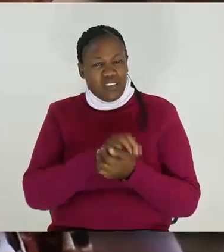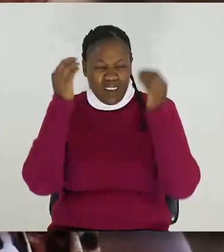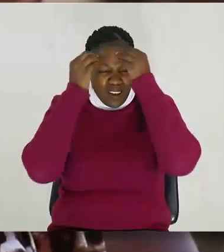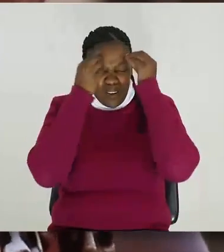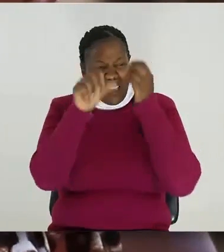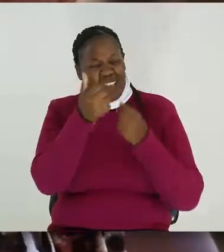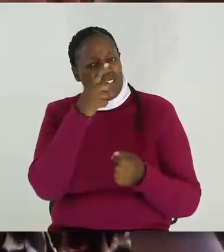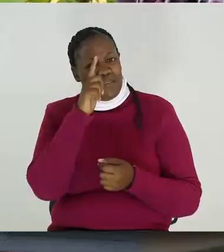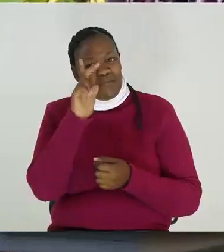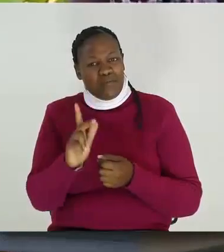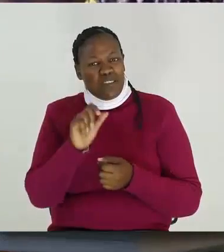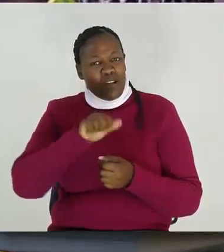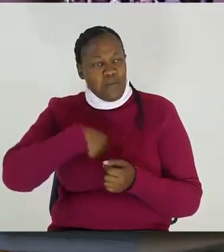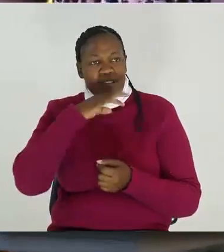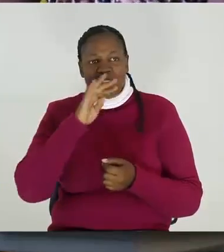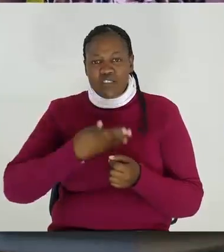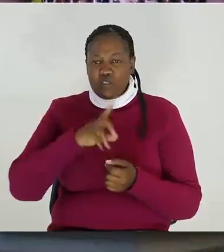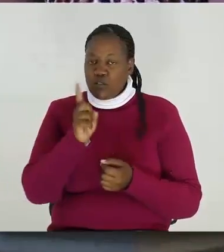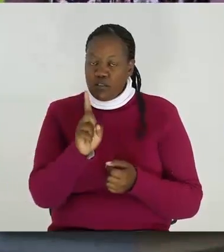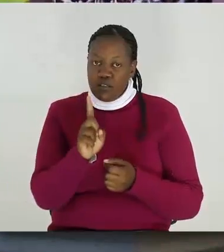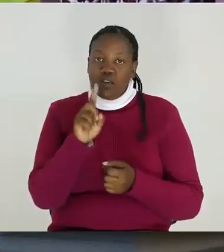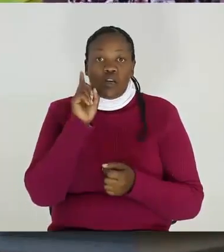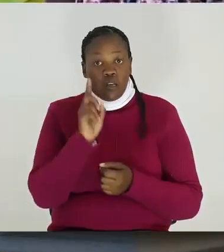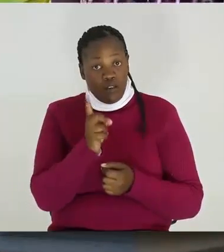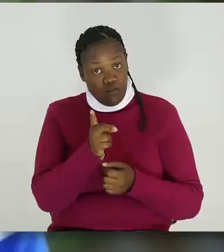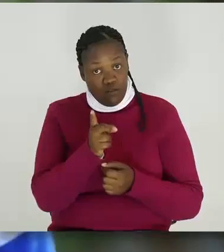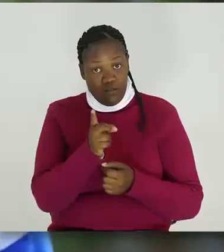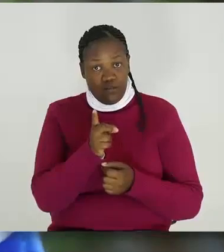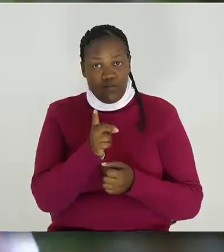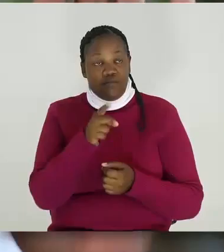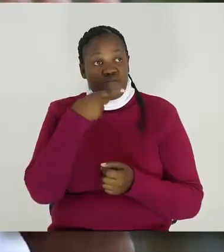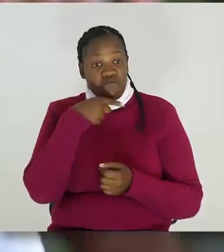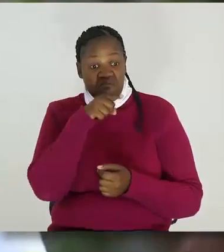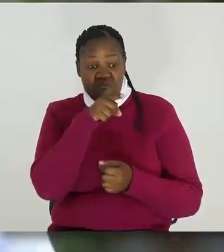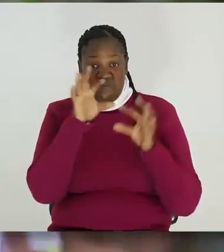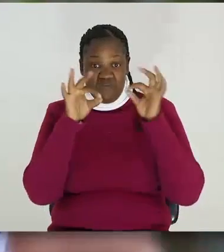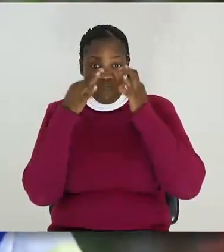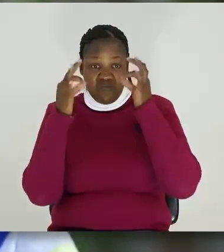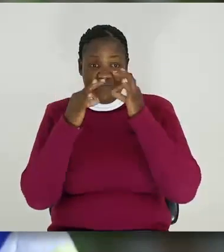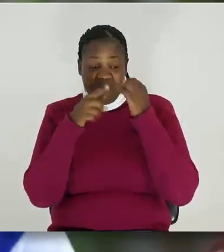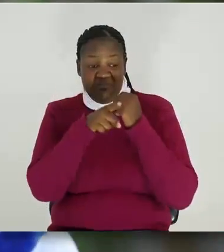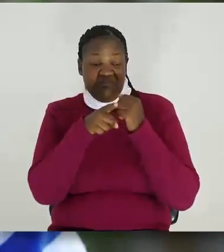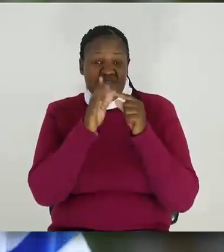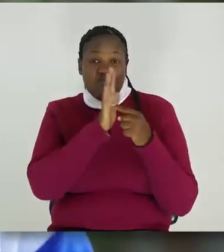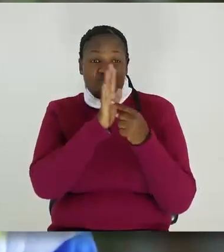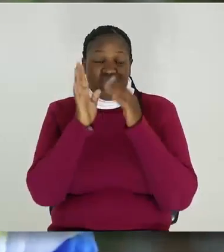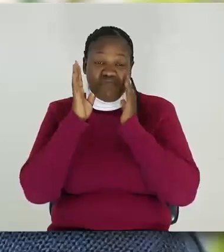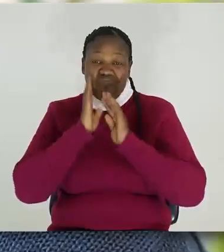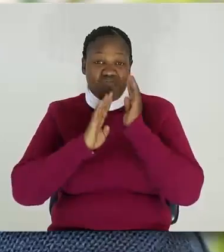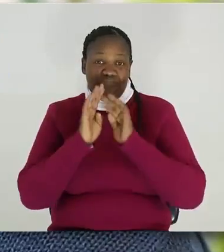You confused me with someone, Nick. My surname Be careful. The man is an artist and so